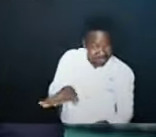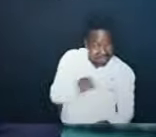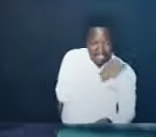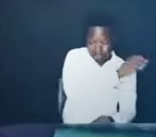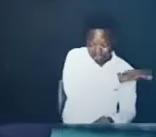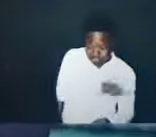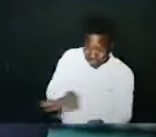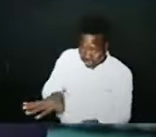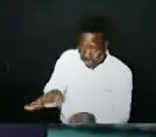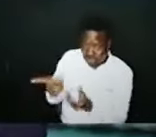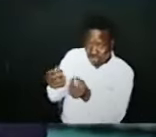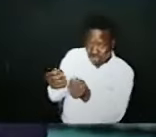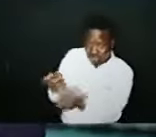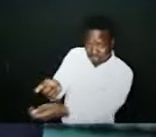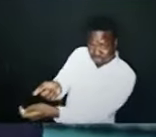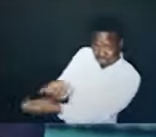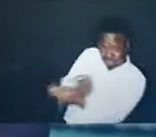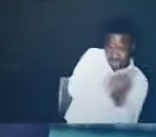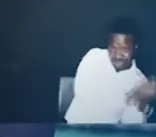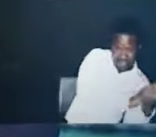Because